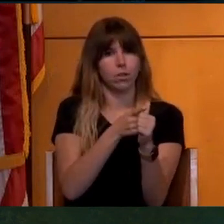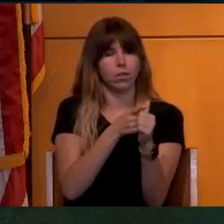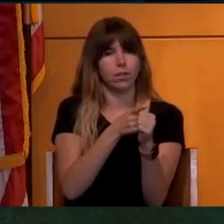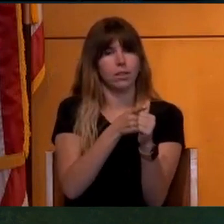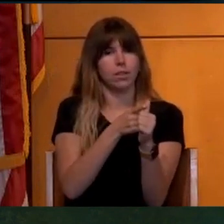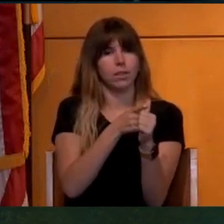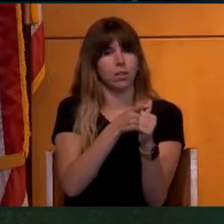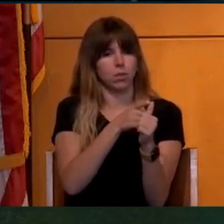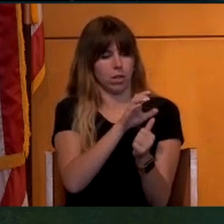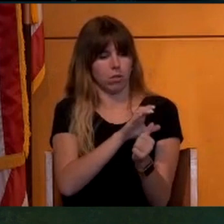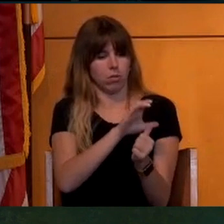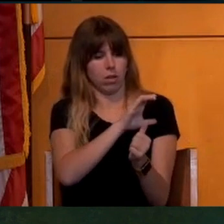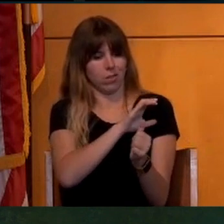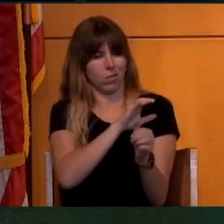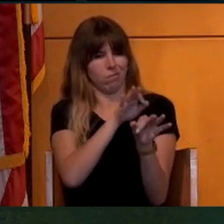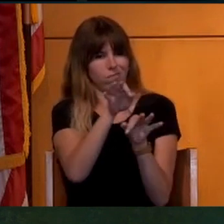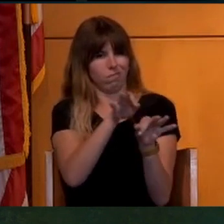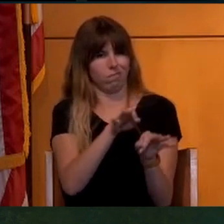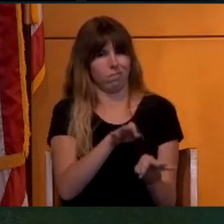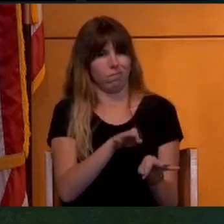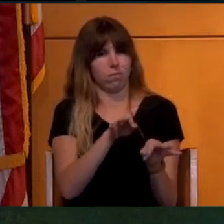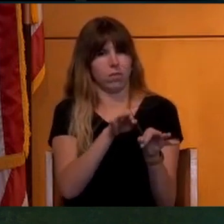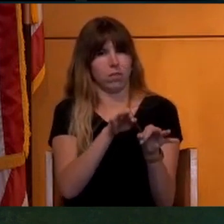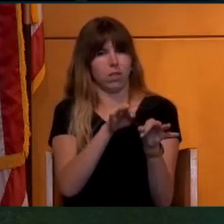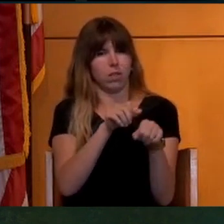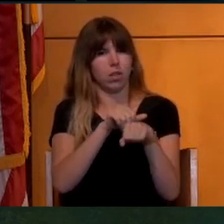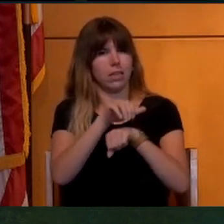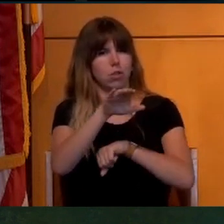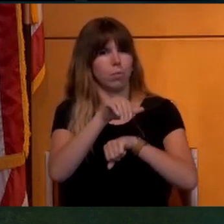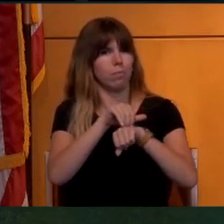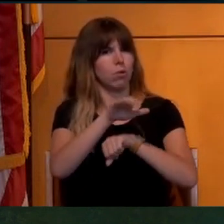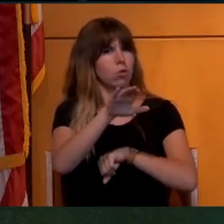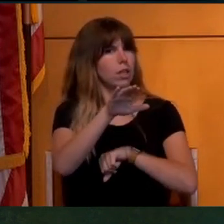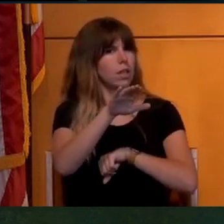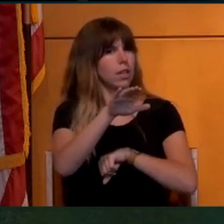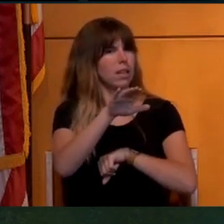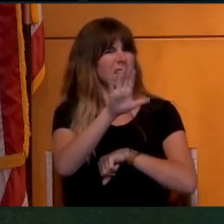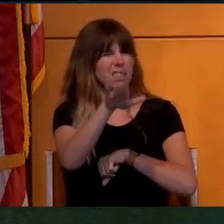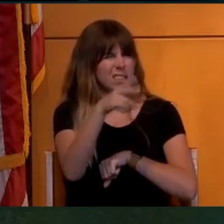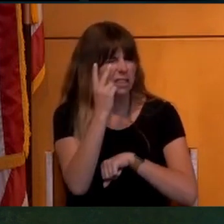distribution, and let me reduce that so I can see my screen a little better.